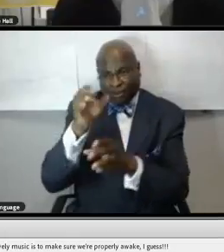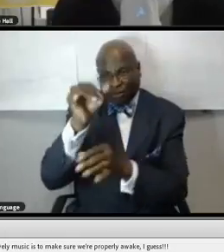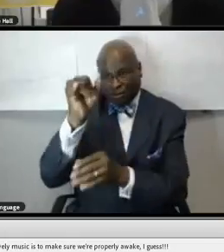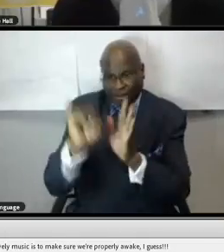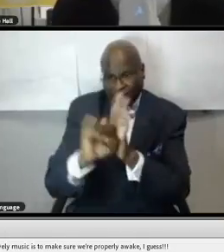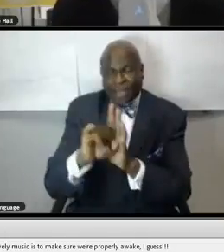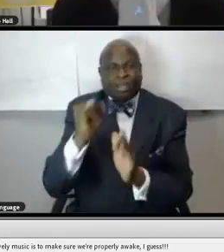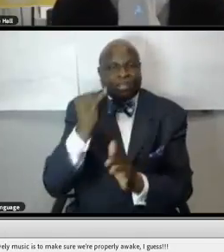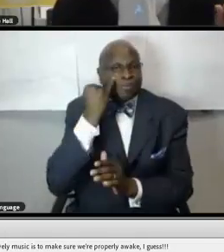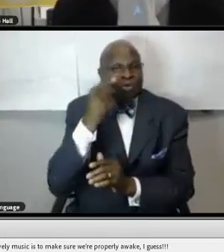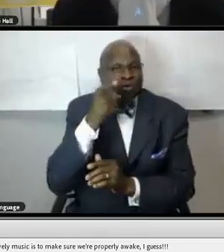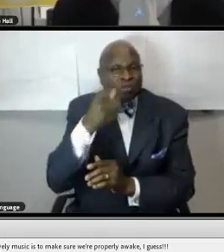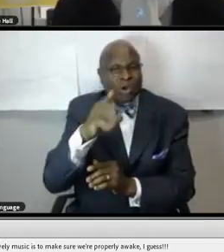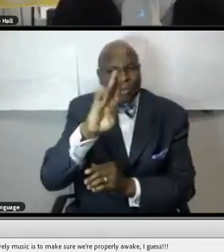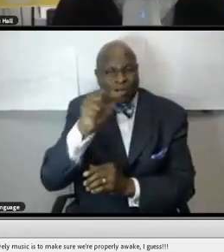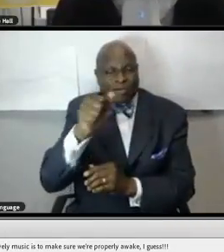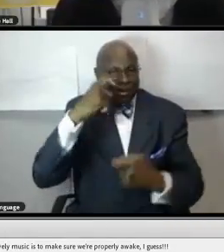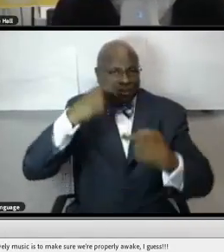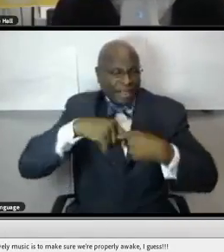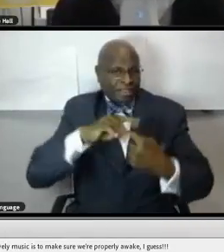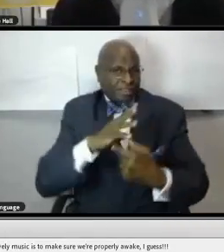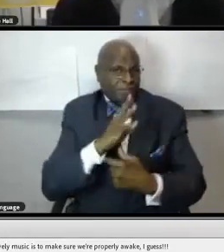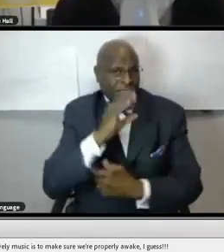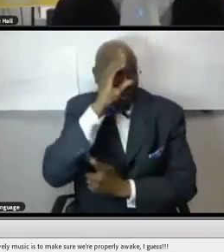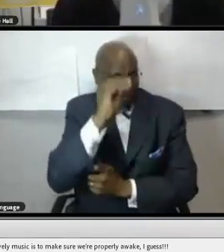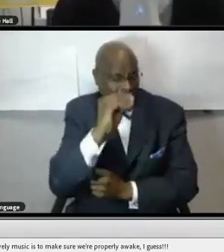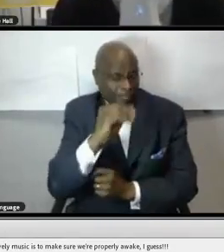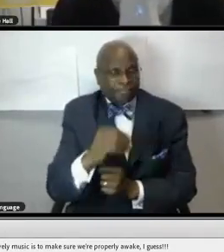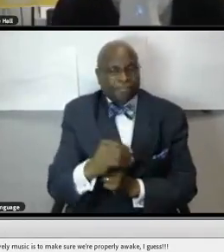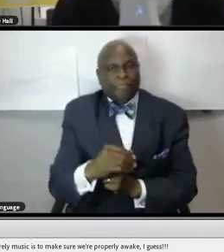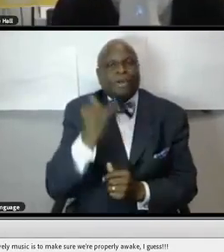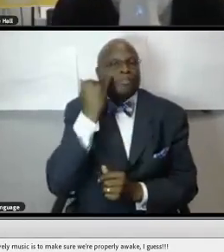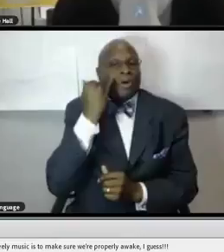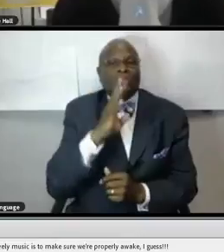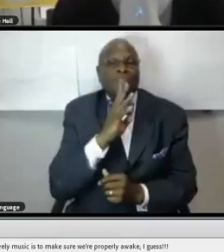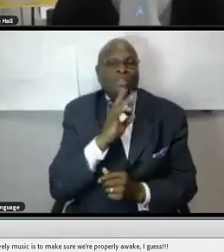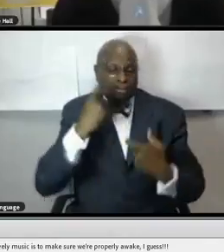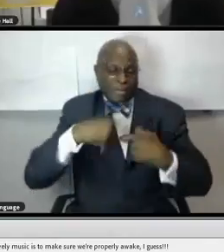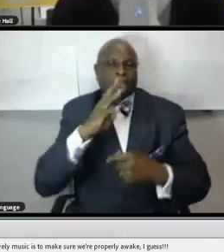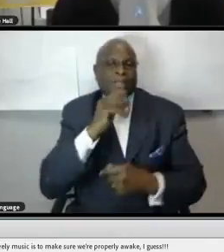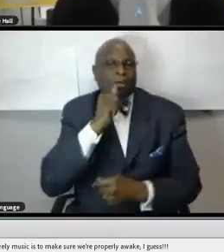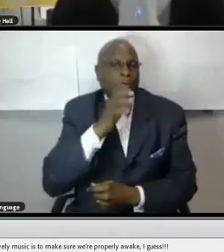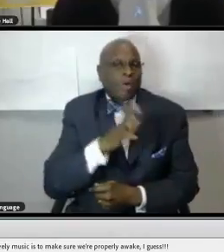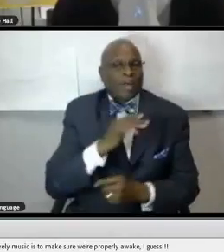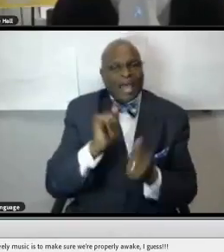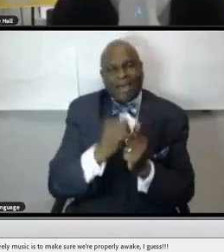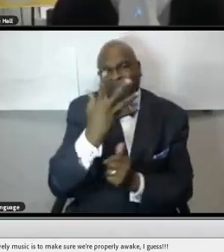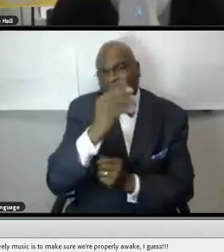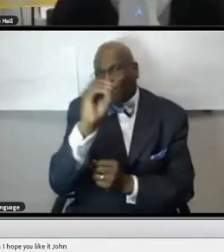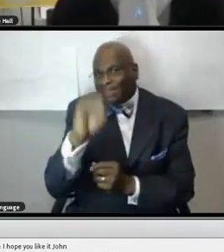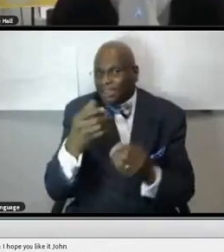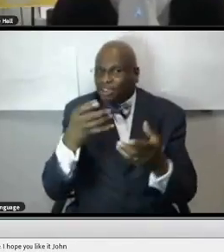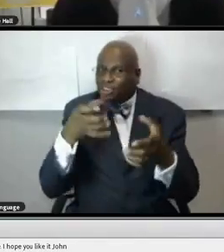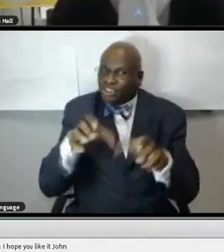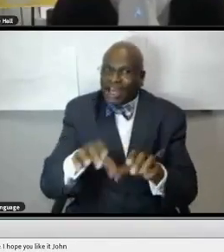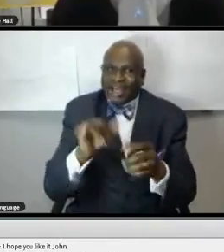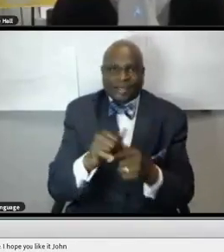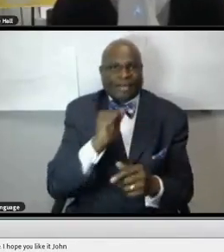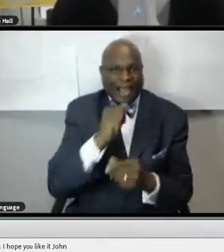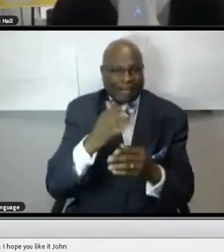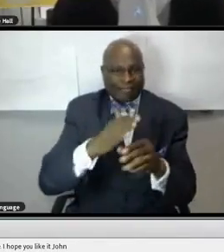are a Bolivian Spanish-speaking man, excuse me, if you are a Spanish-speaking woman, you have 5% chance less of